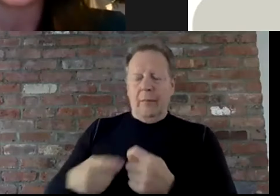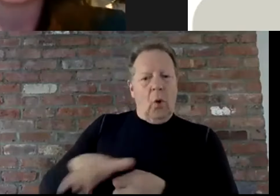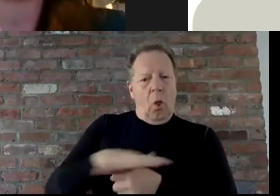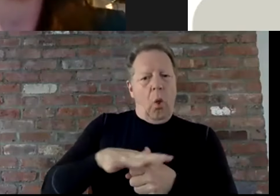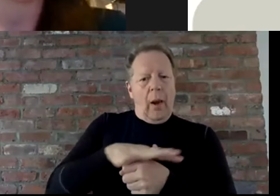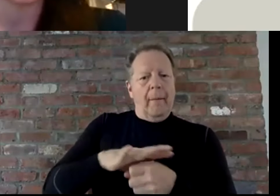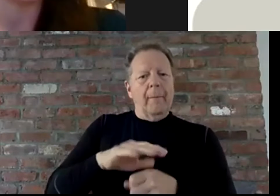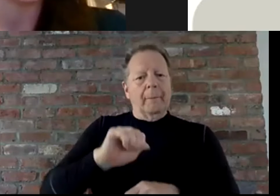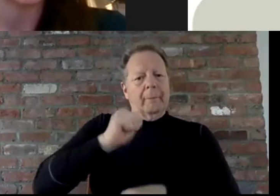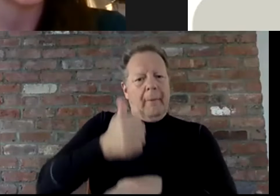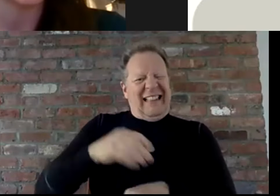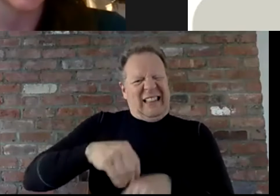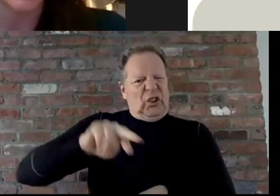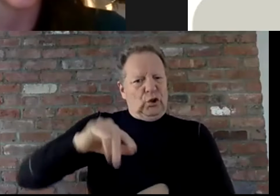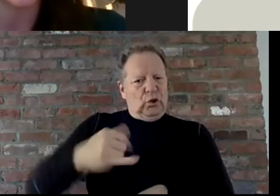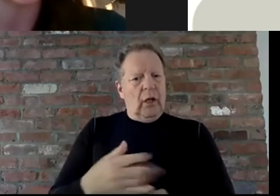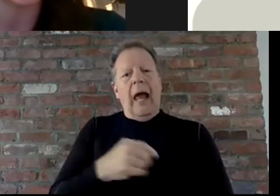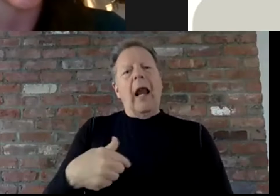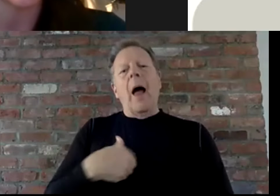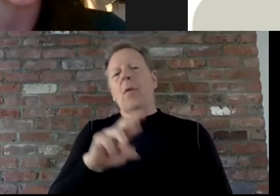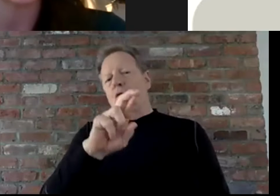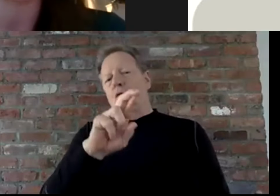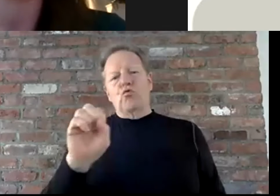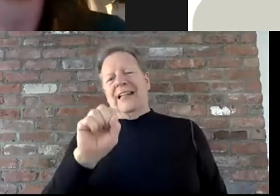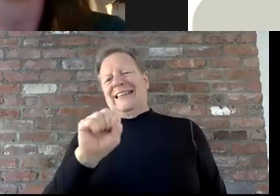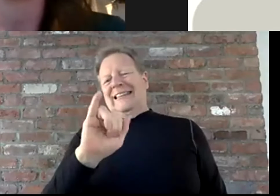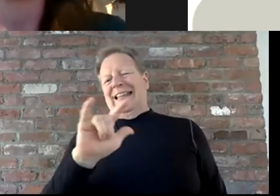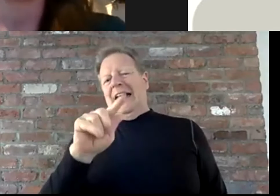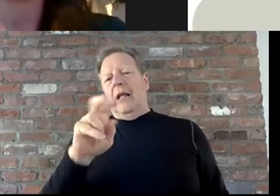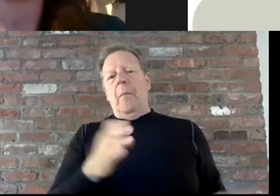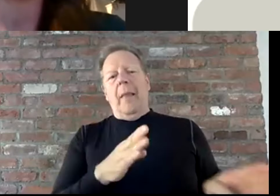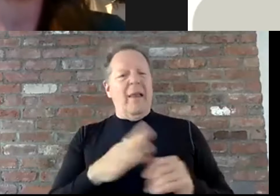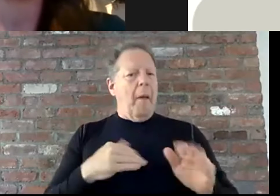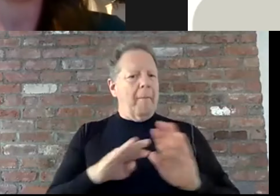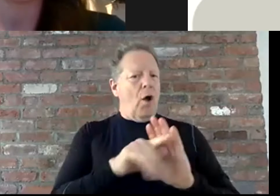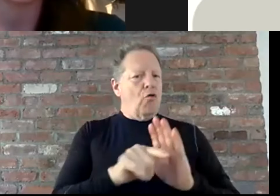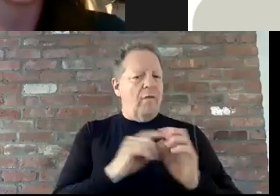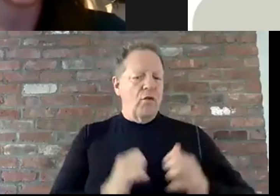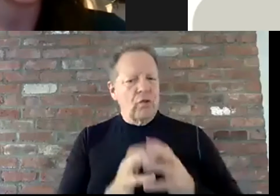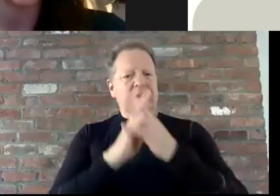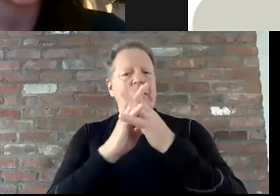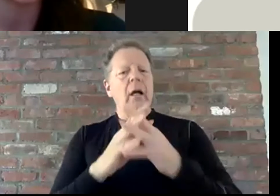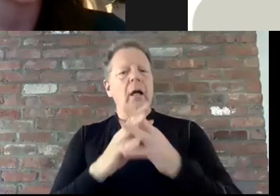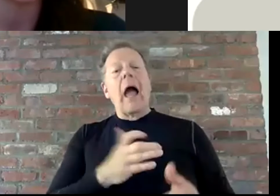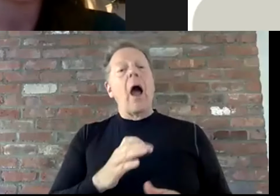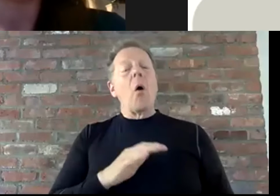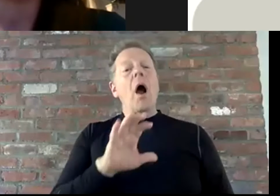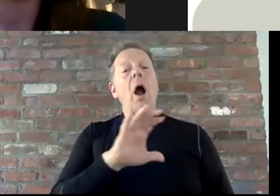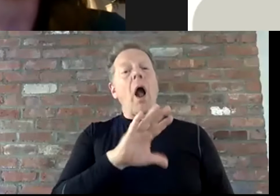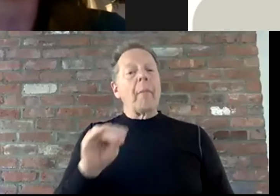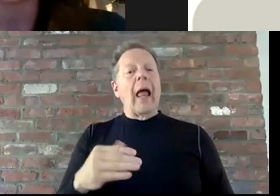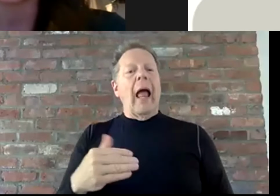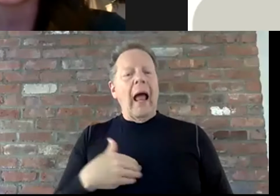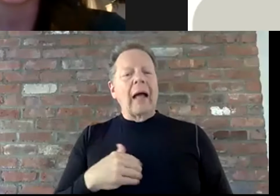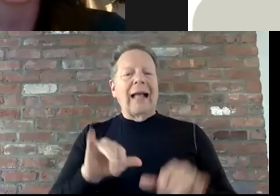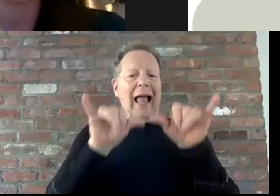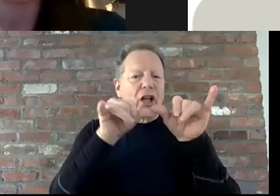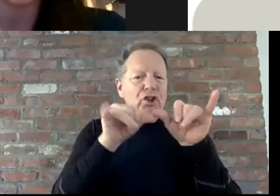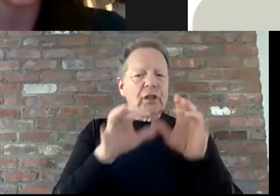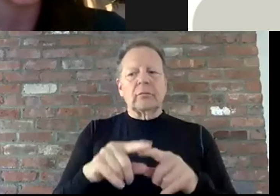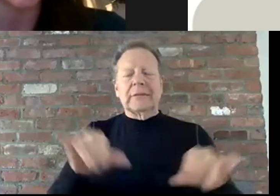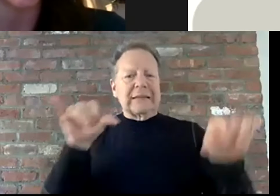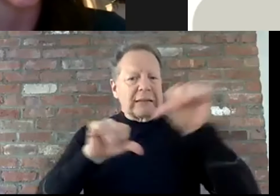based, and I'm a resilience planner. That's my background. And so our firm consists of engineers,